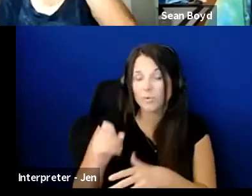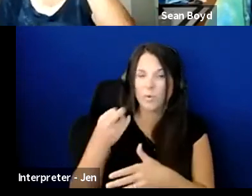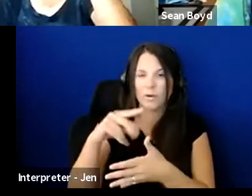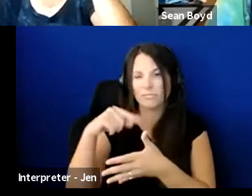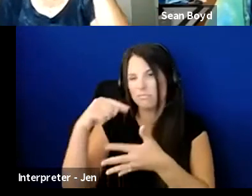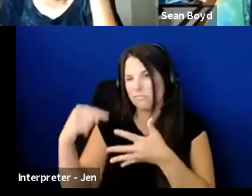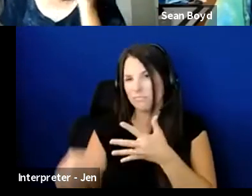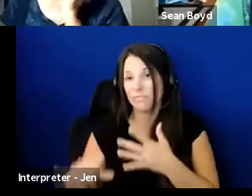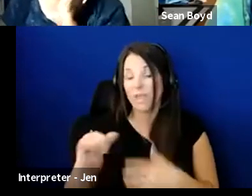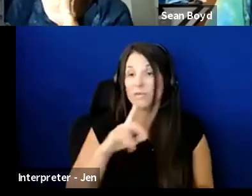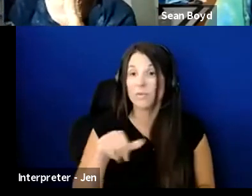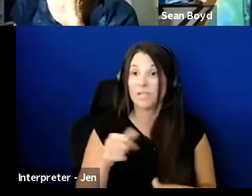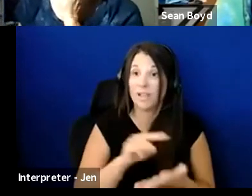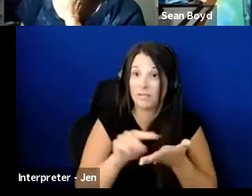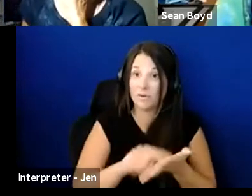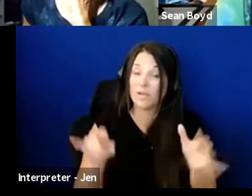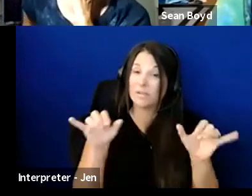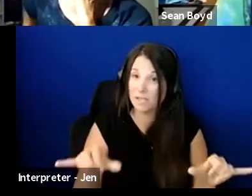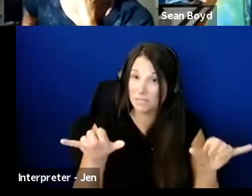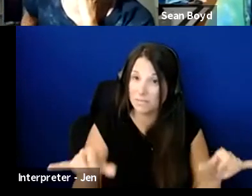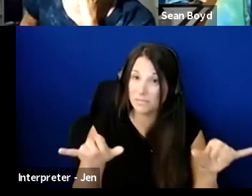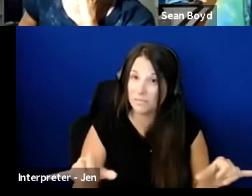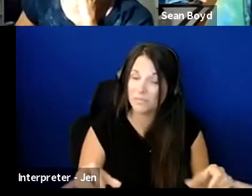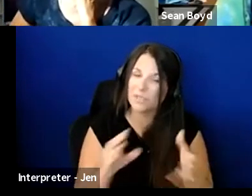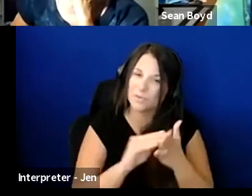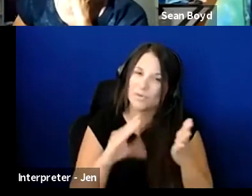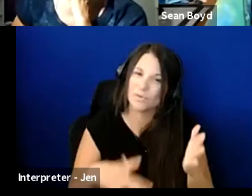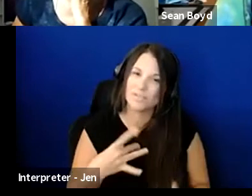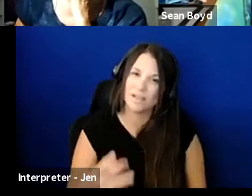exactly the same, and they really liked the consistency.